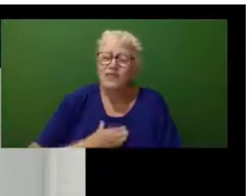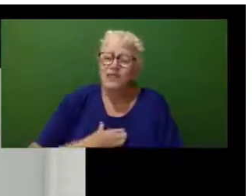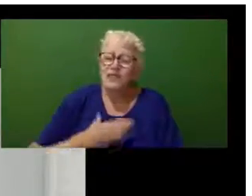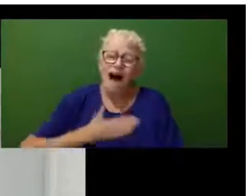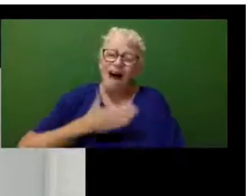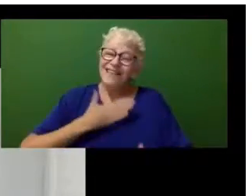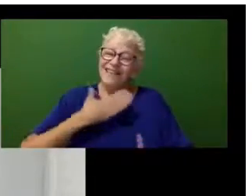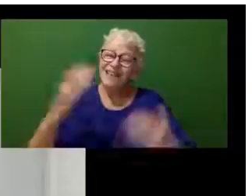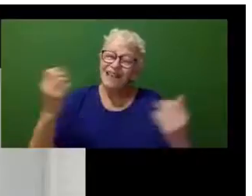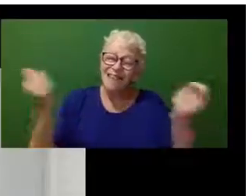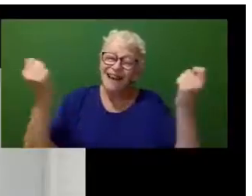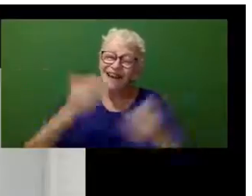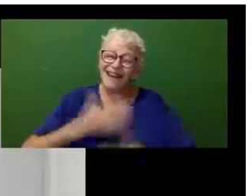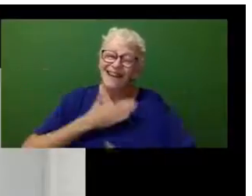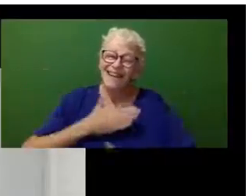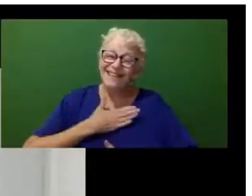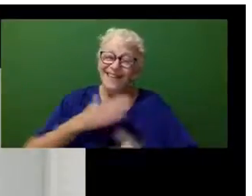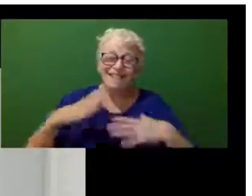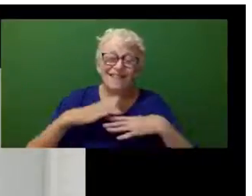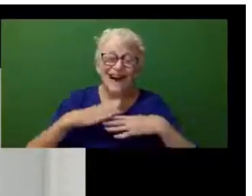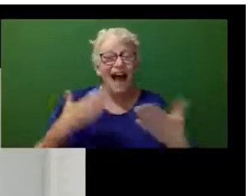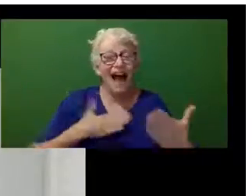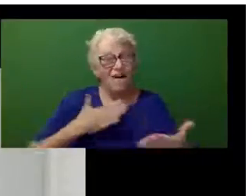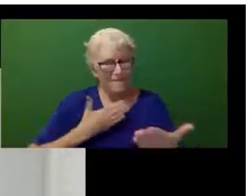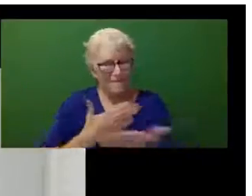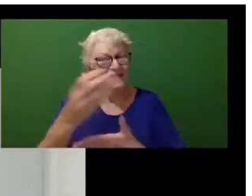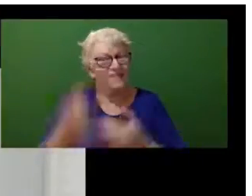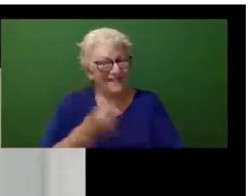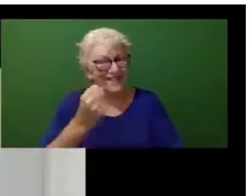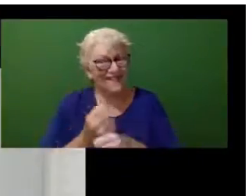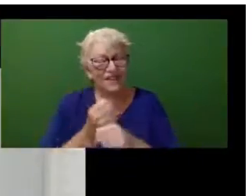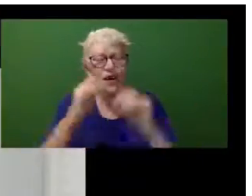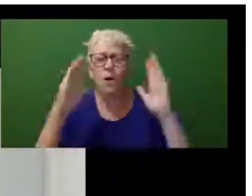So we wish you Chag Sameach, happy holiday, and